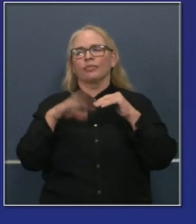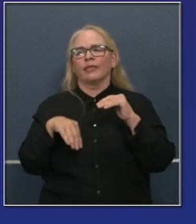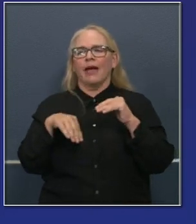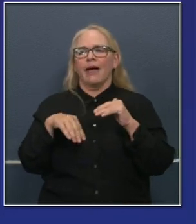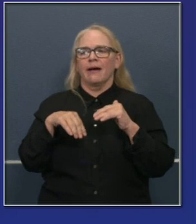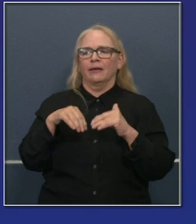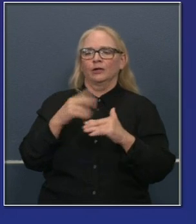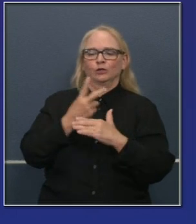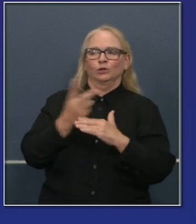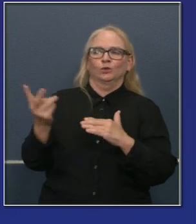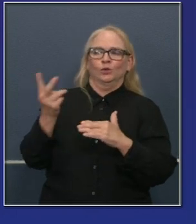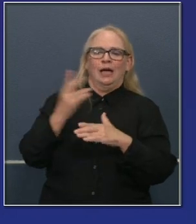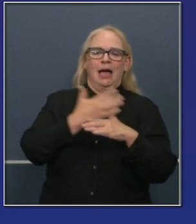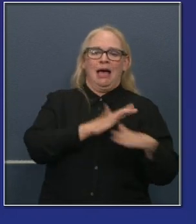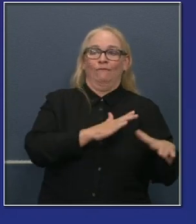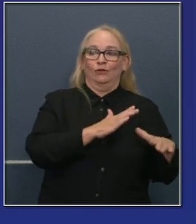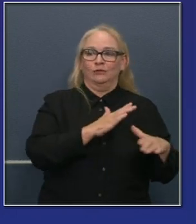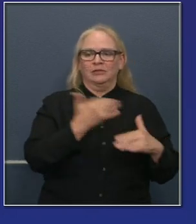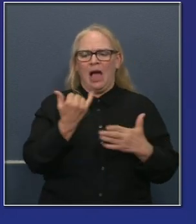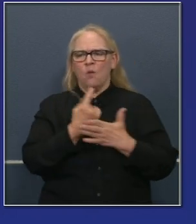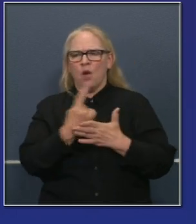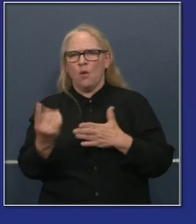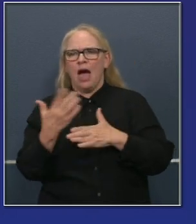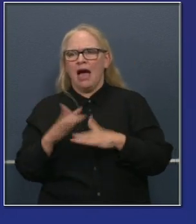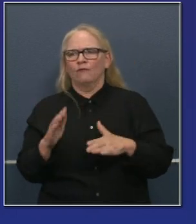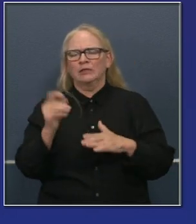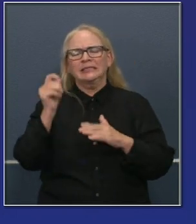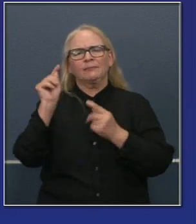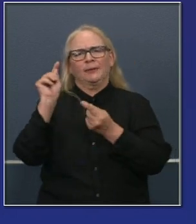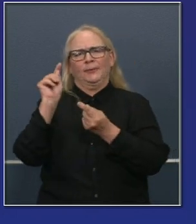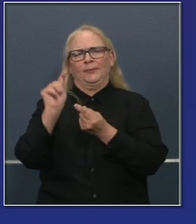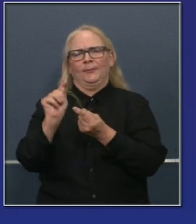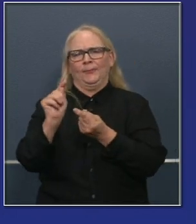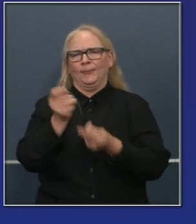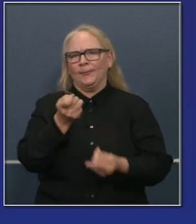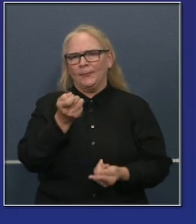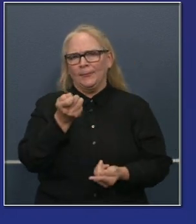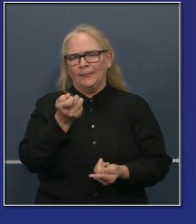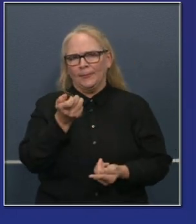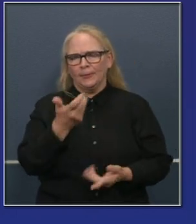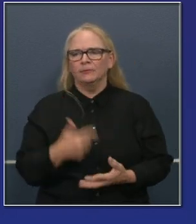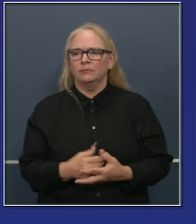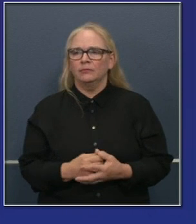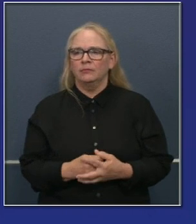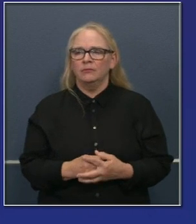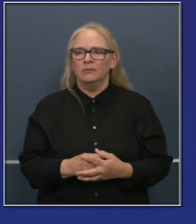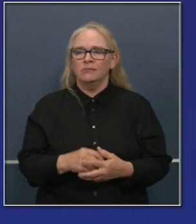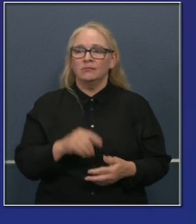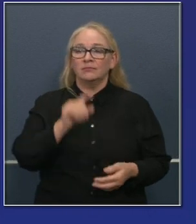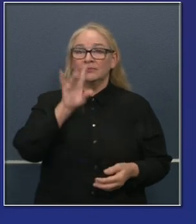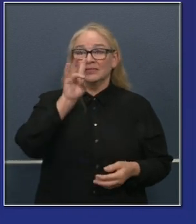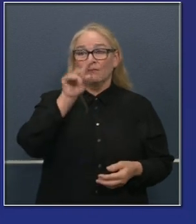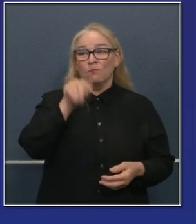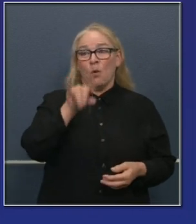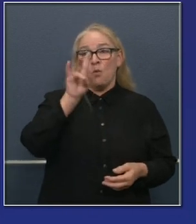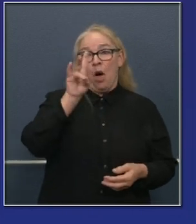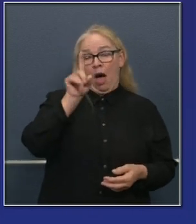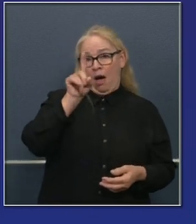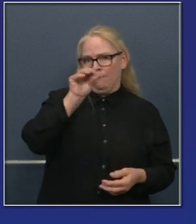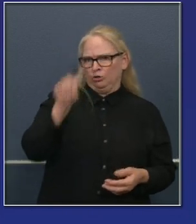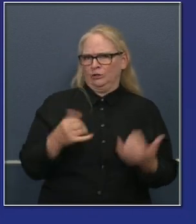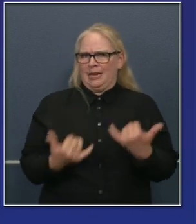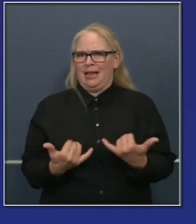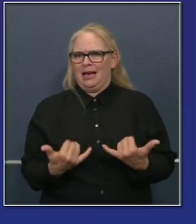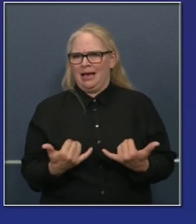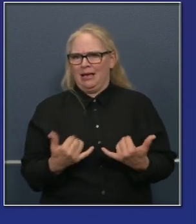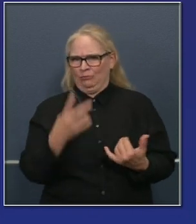rate. Our current California positivity rate over a 7-day period is 7.1%. The slide you see